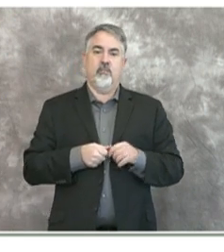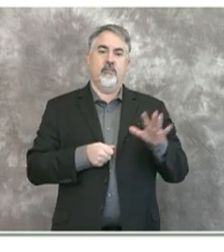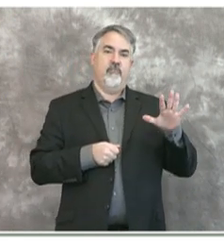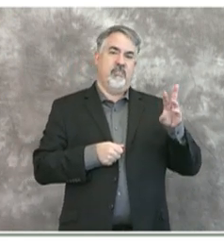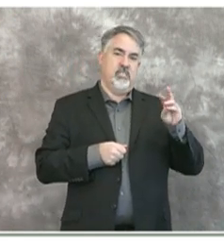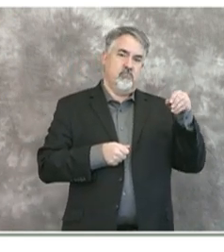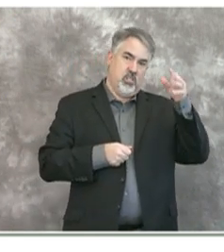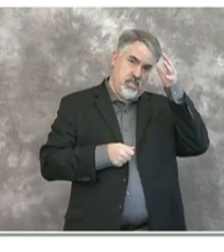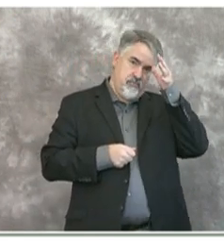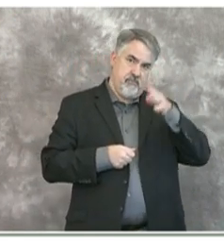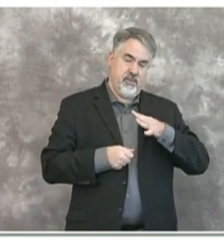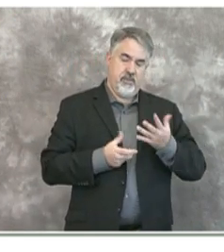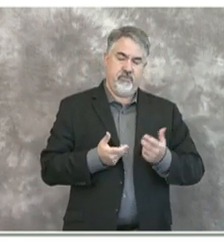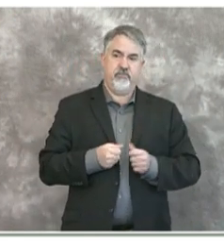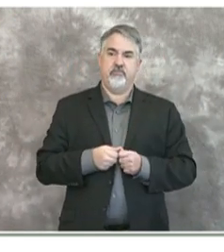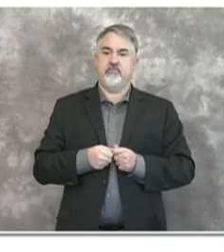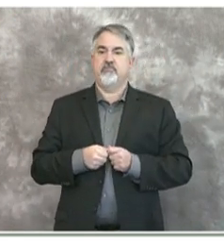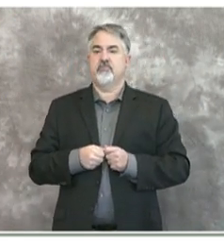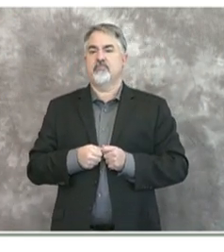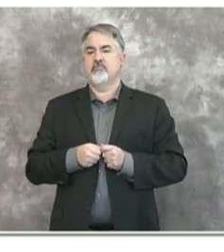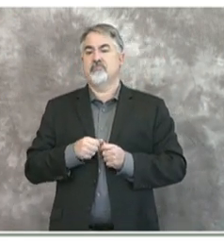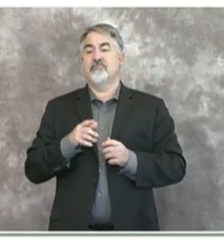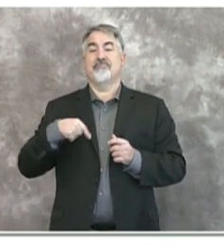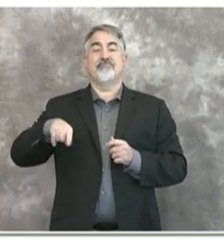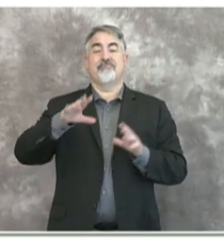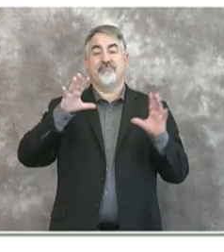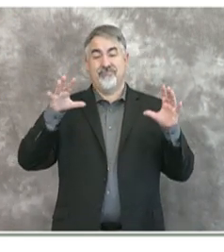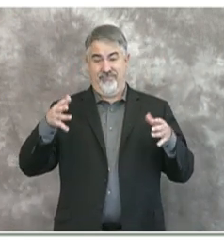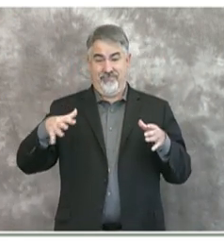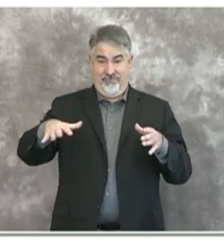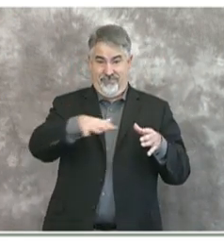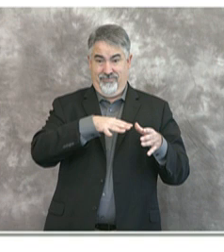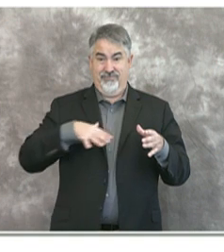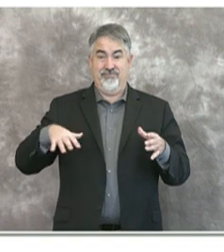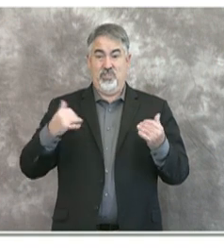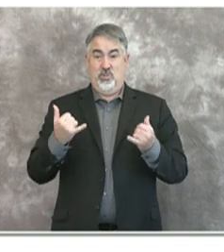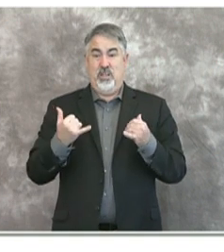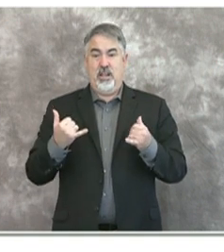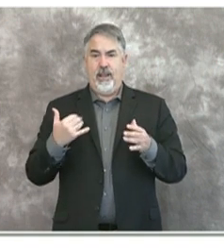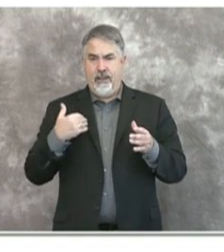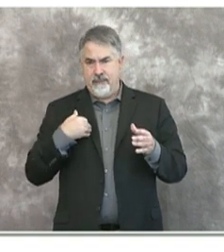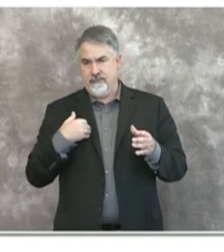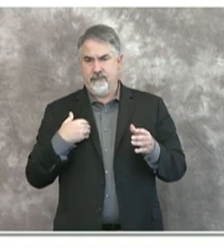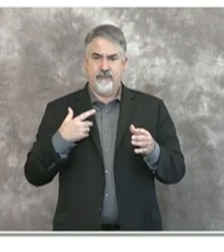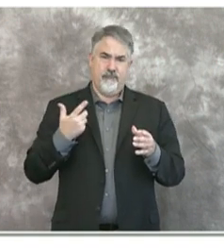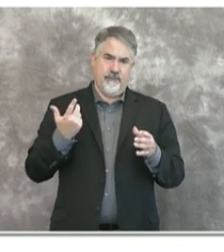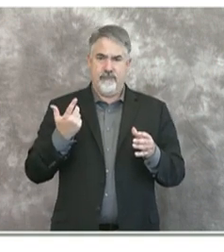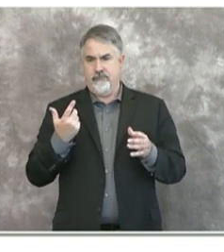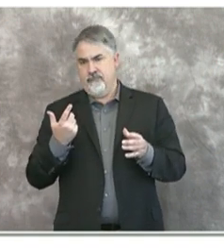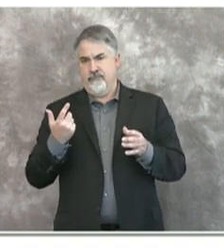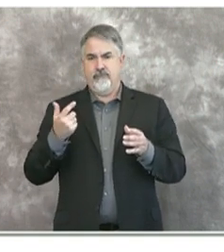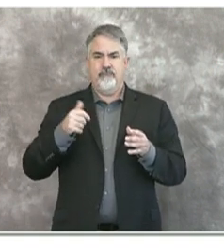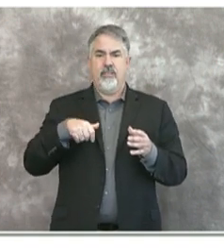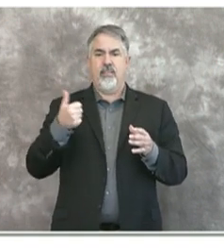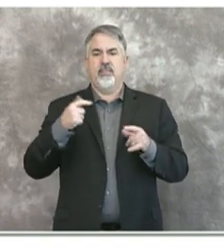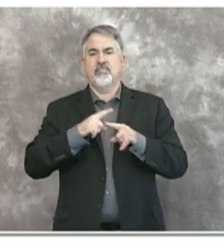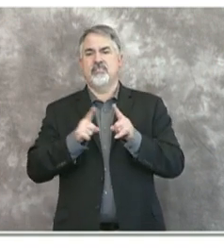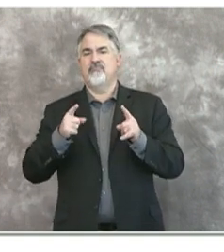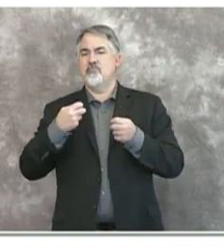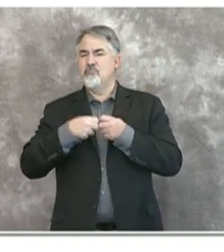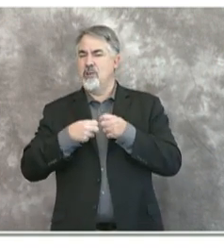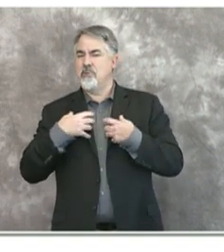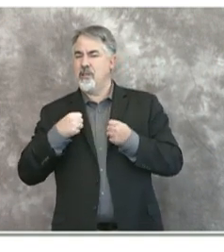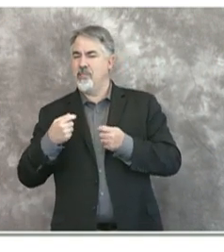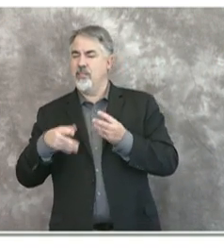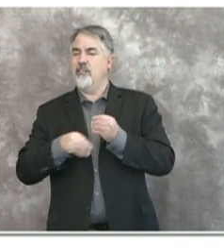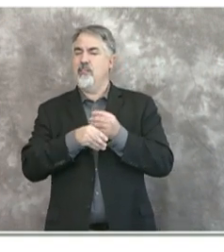And all of the additional deaths reported today had underlying medical conditions. Regarding race